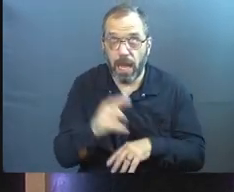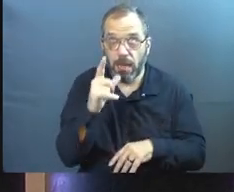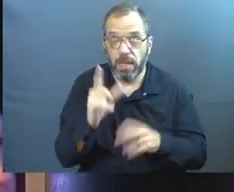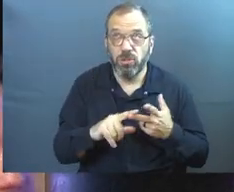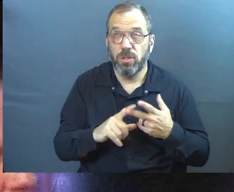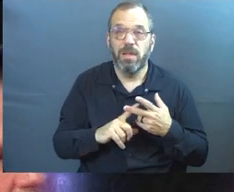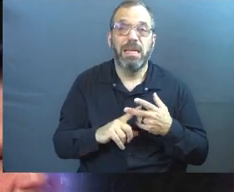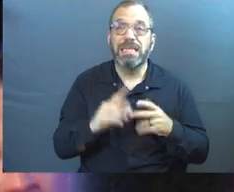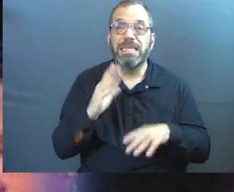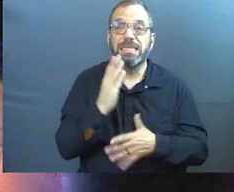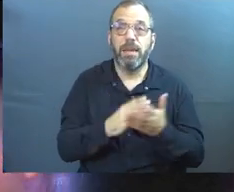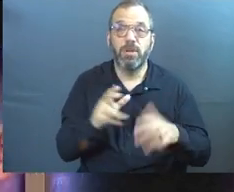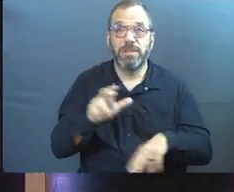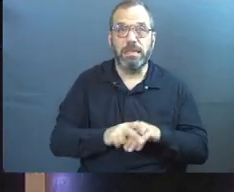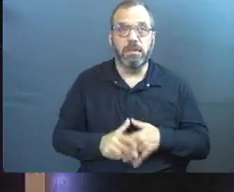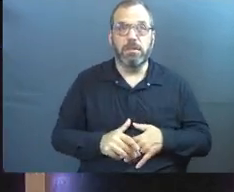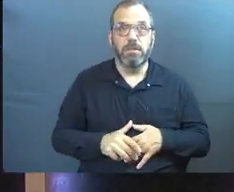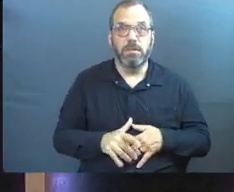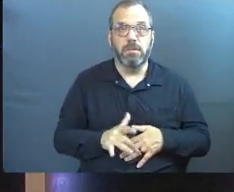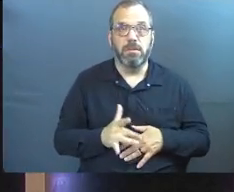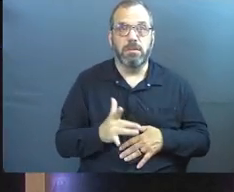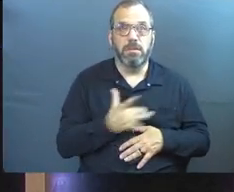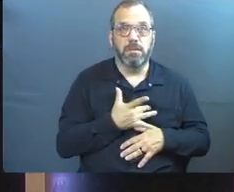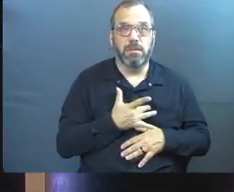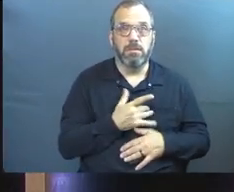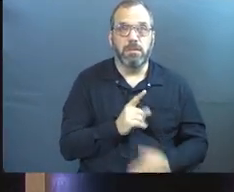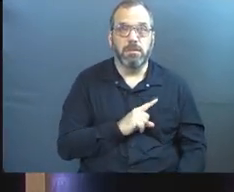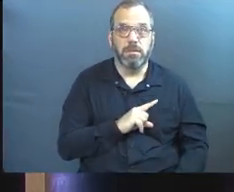Some of you, this is piercing your heart right now and I'm talking to you.